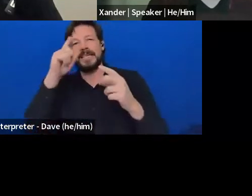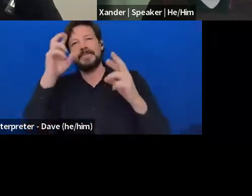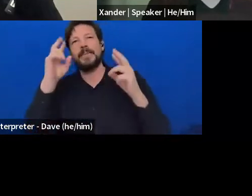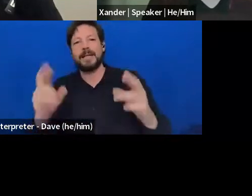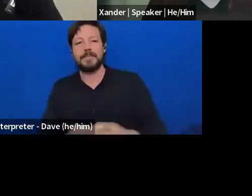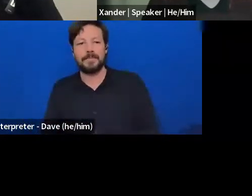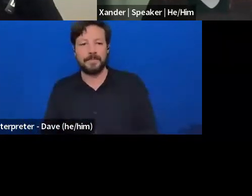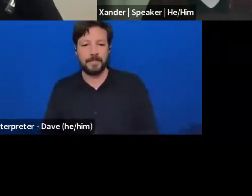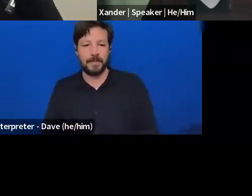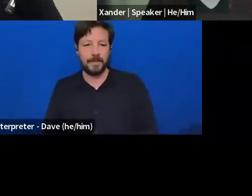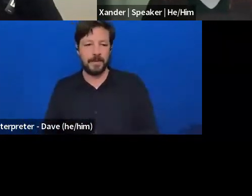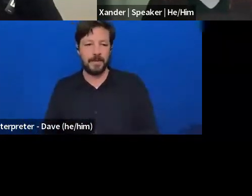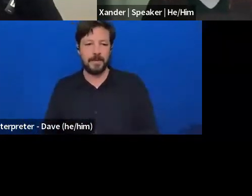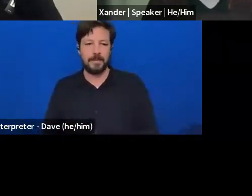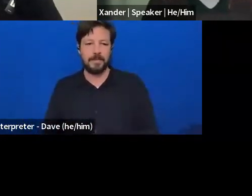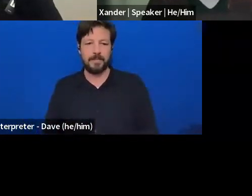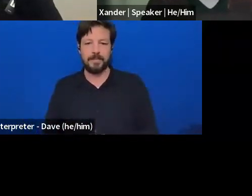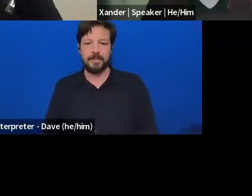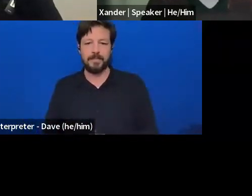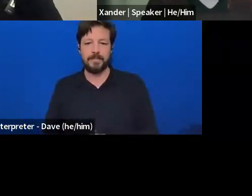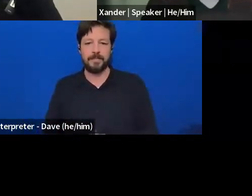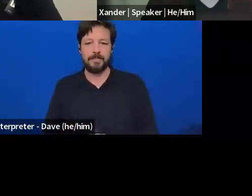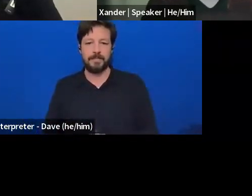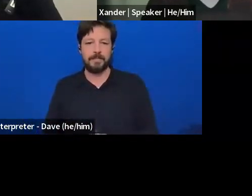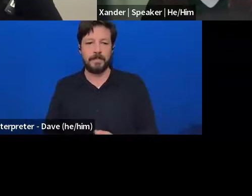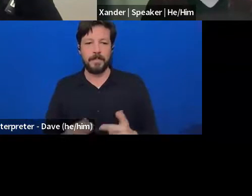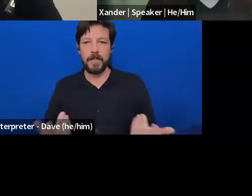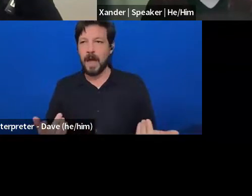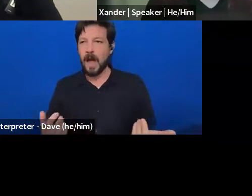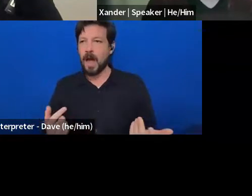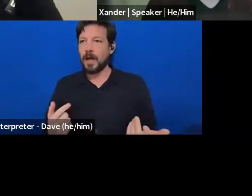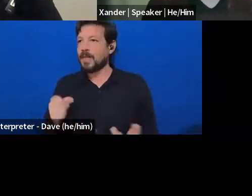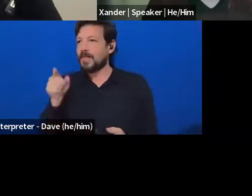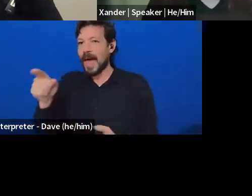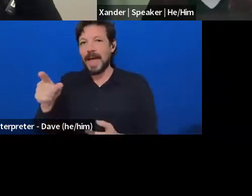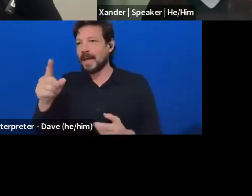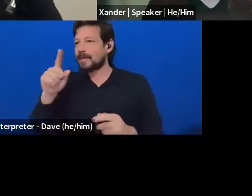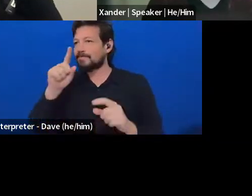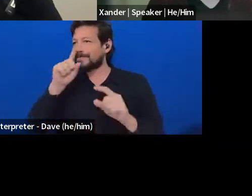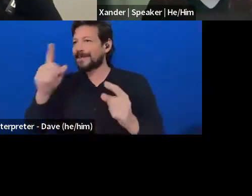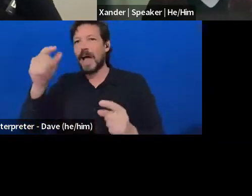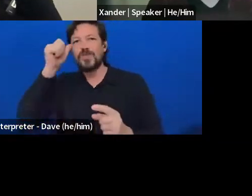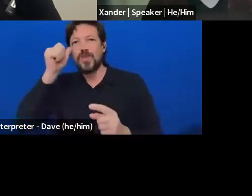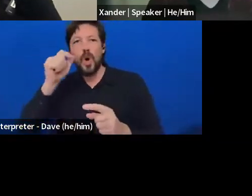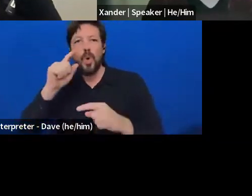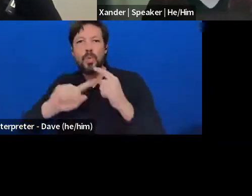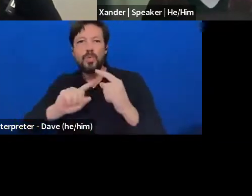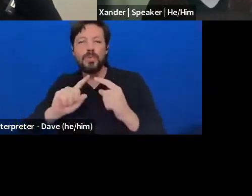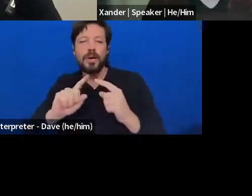As a person with a disability, I can't expect someone else to know what I need if I've not said something.